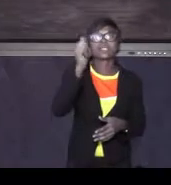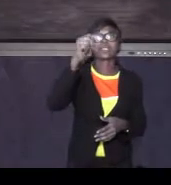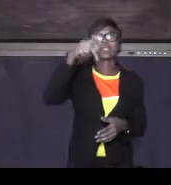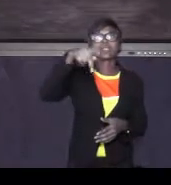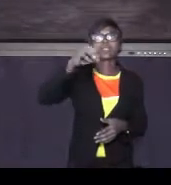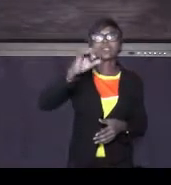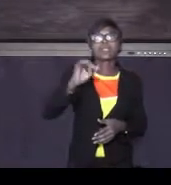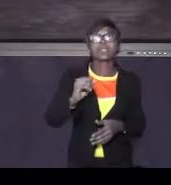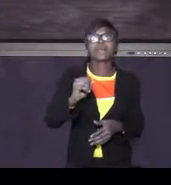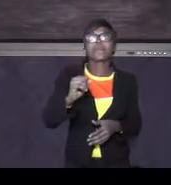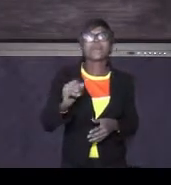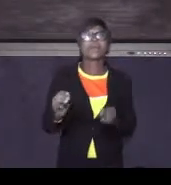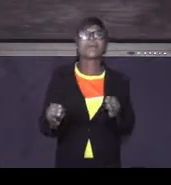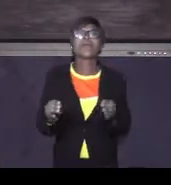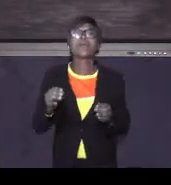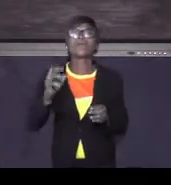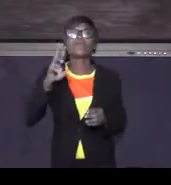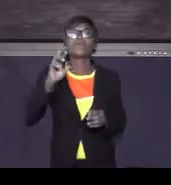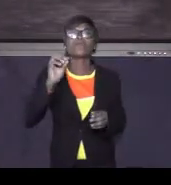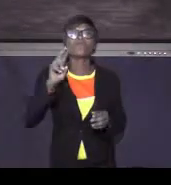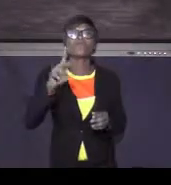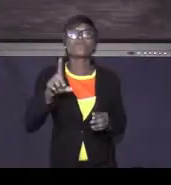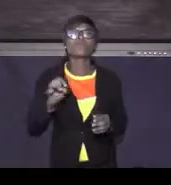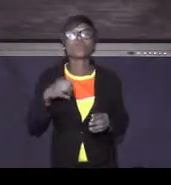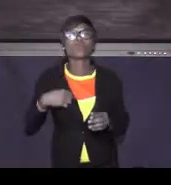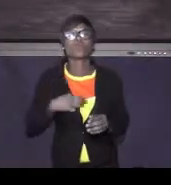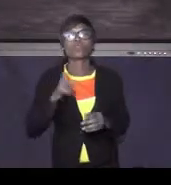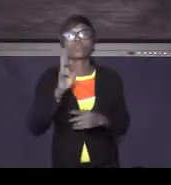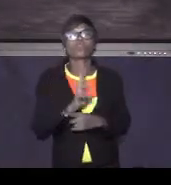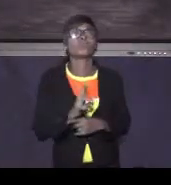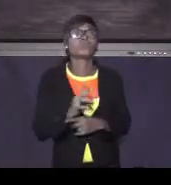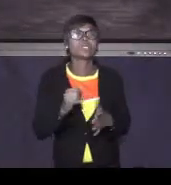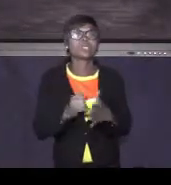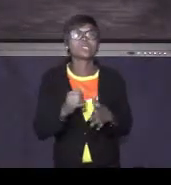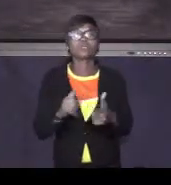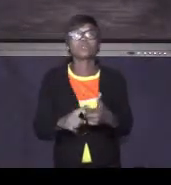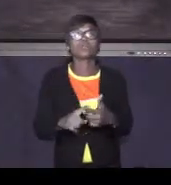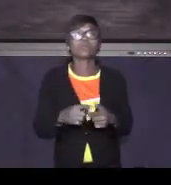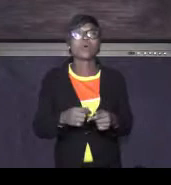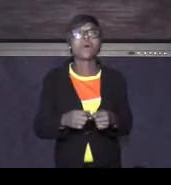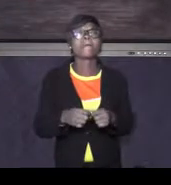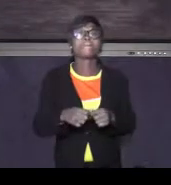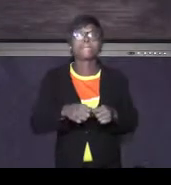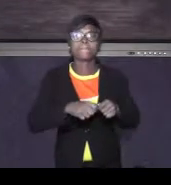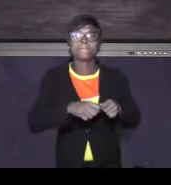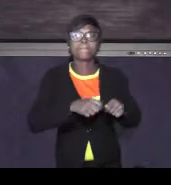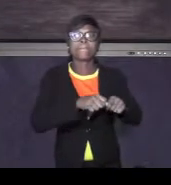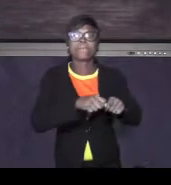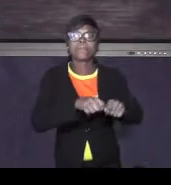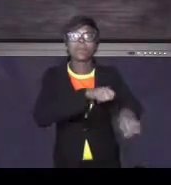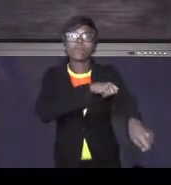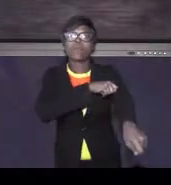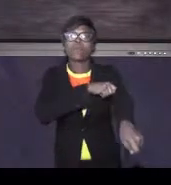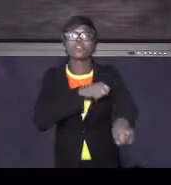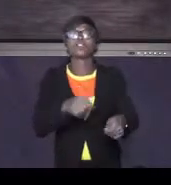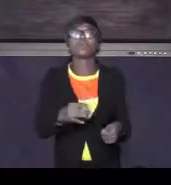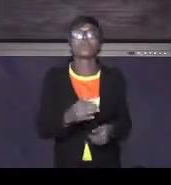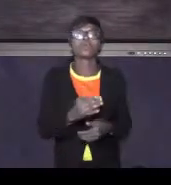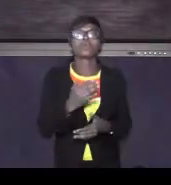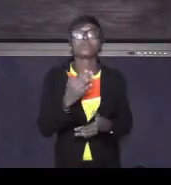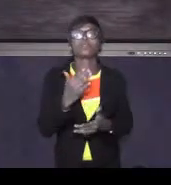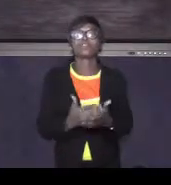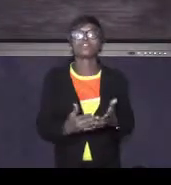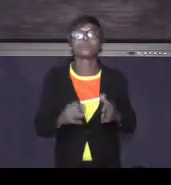to say that or to pronounce that should be tape measure. We use it to measure the length and breadth of objects to